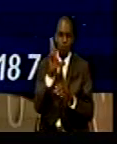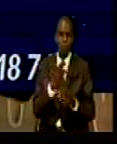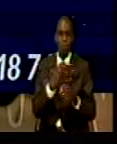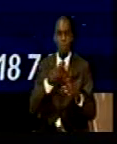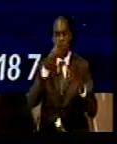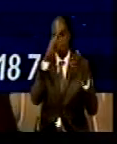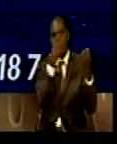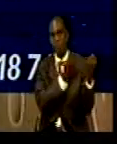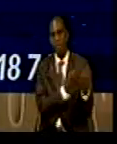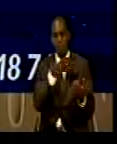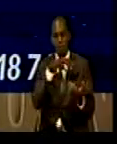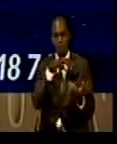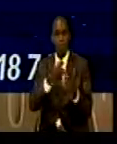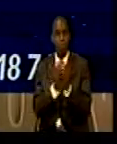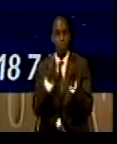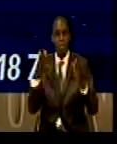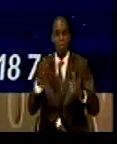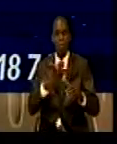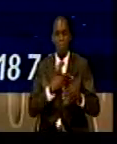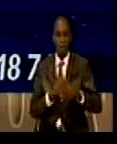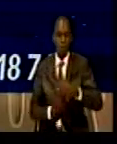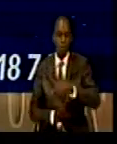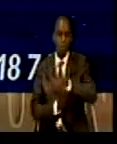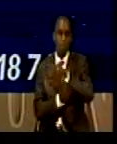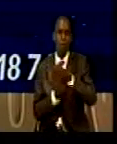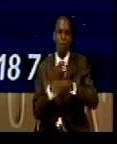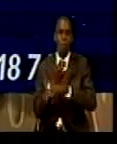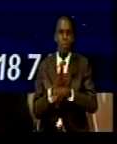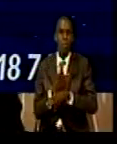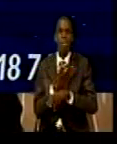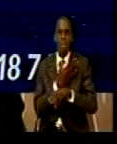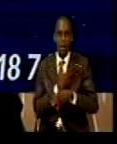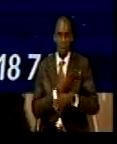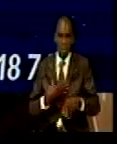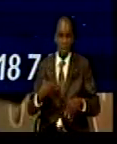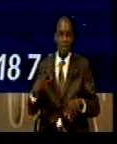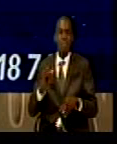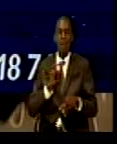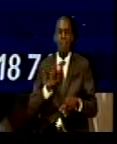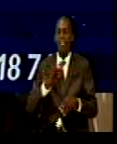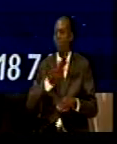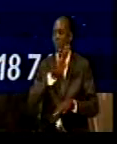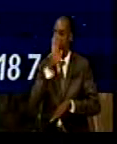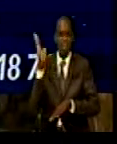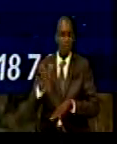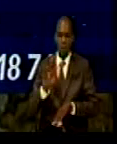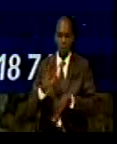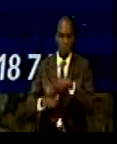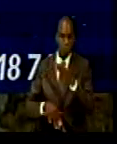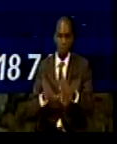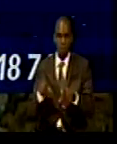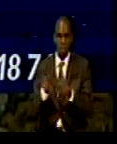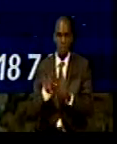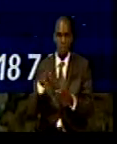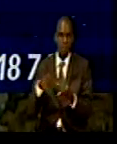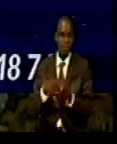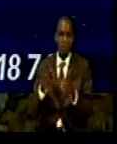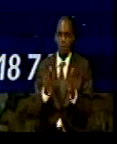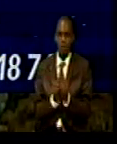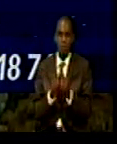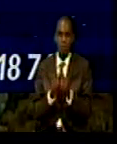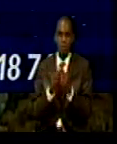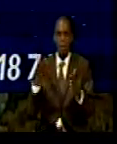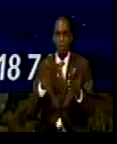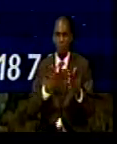I stood. And I walked since May, I have not walked. Without crutches, I have not walked. I have been